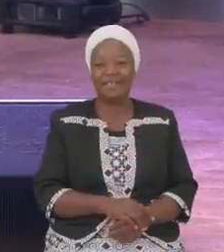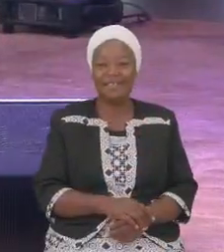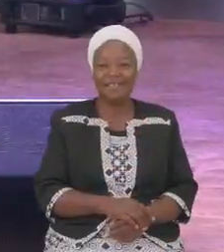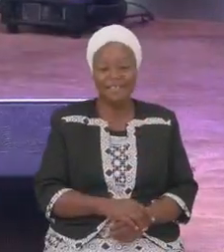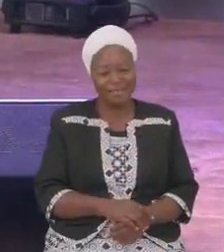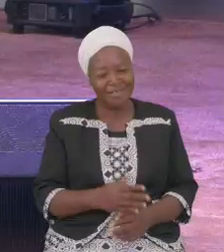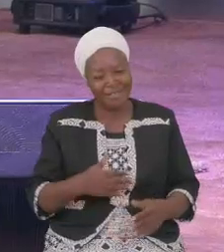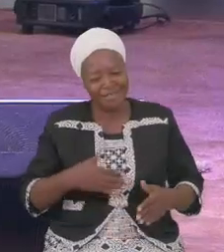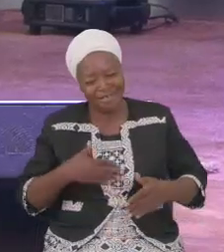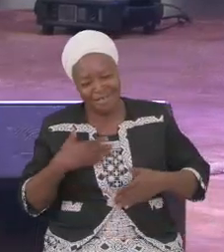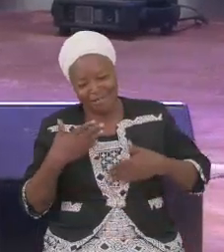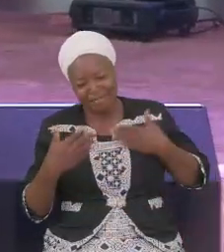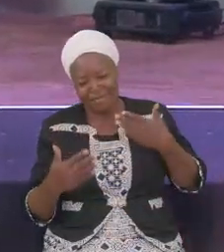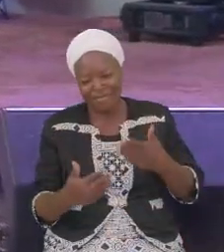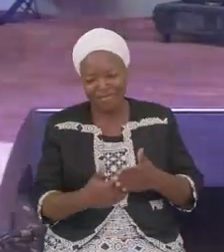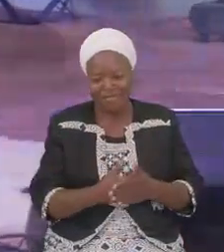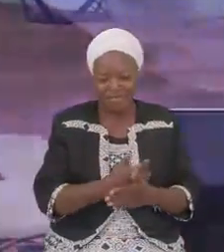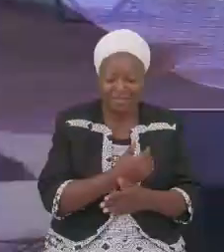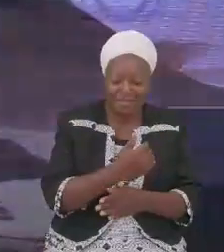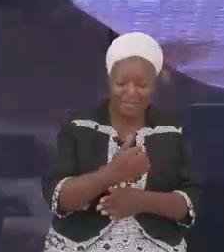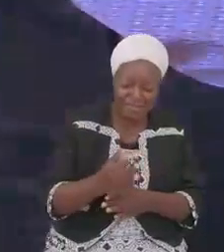Happy New Year.